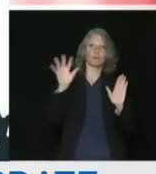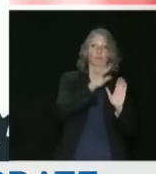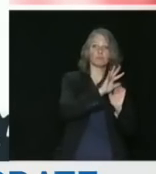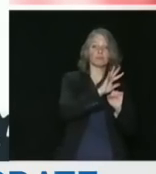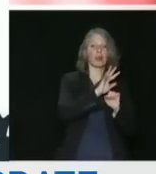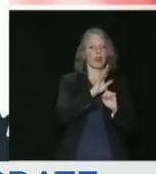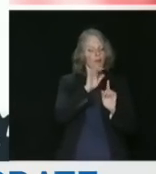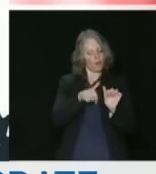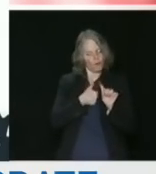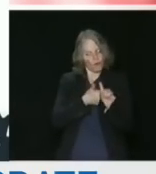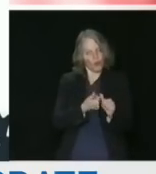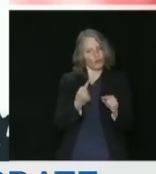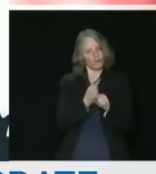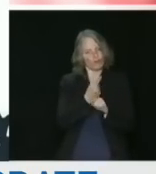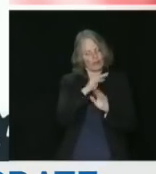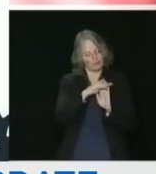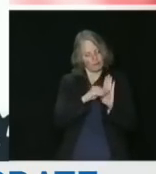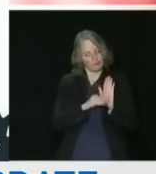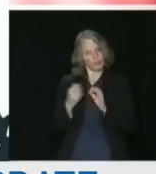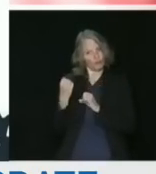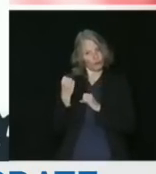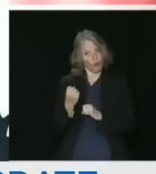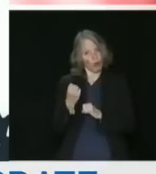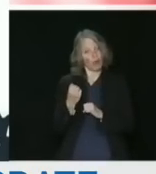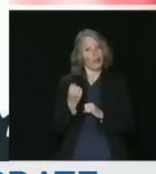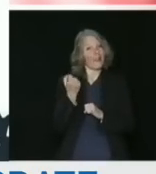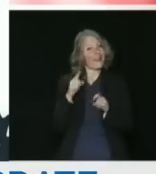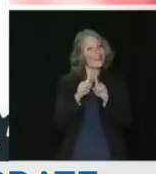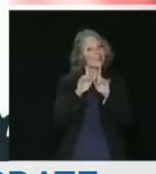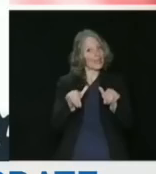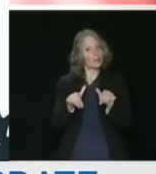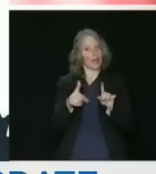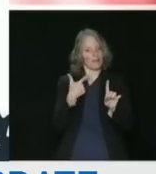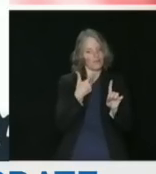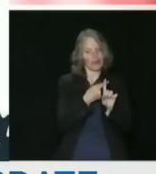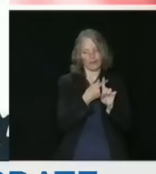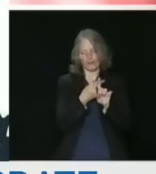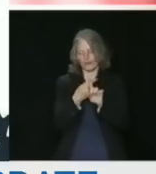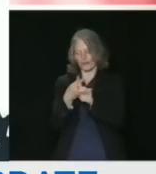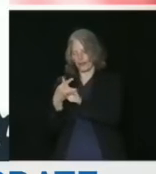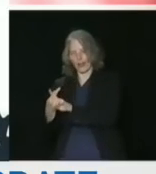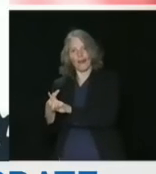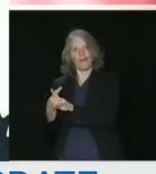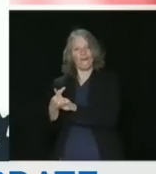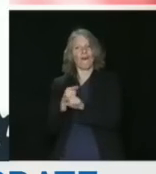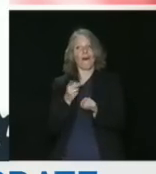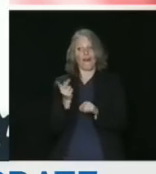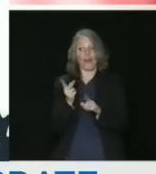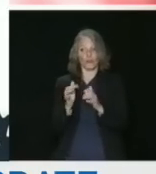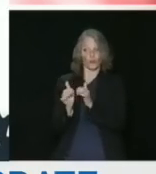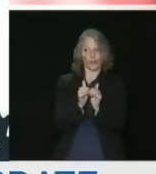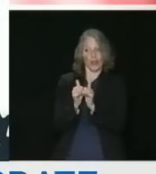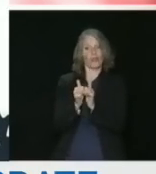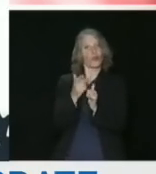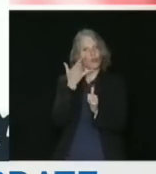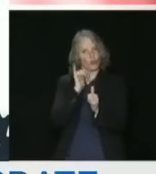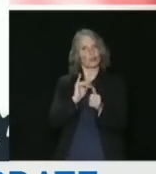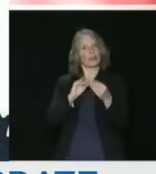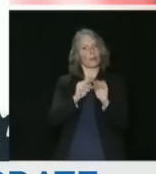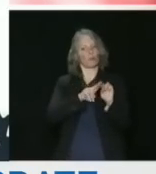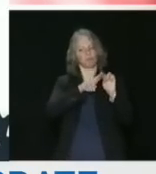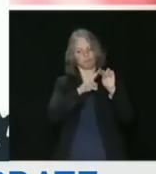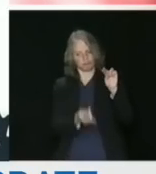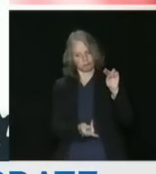sustaining strong public health measures while making excellent progress on vaccination coverage across the adult